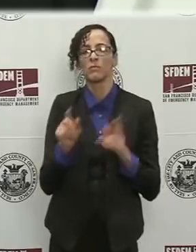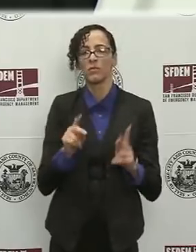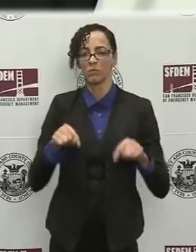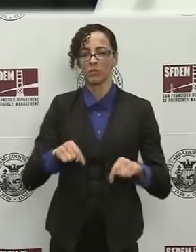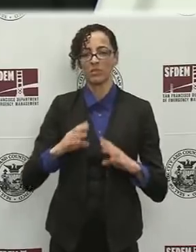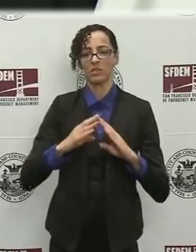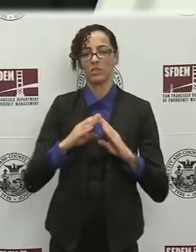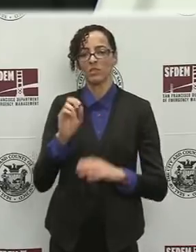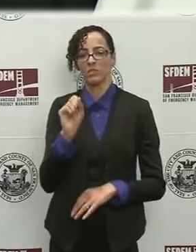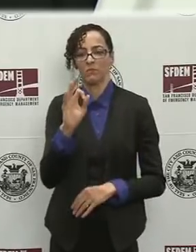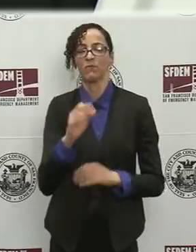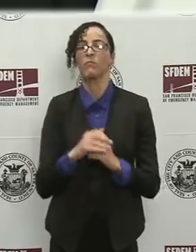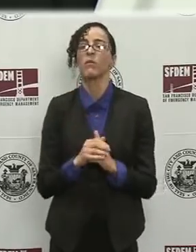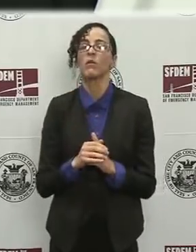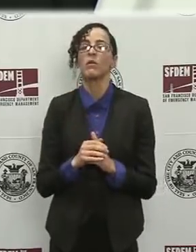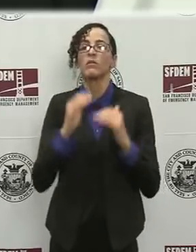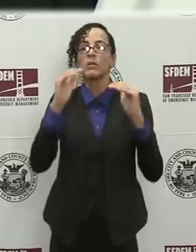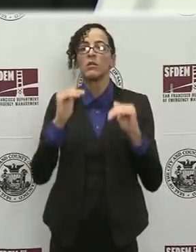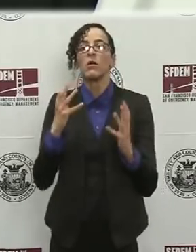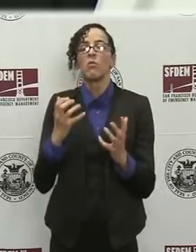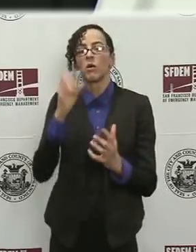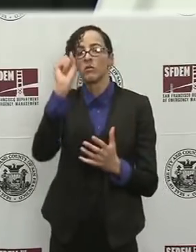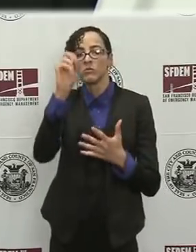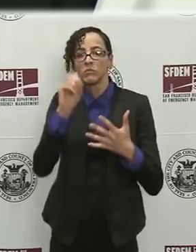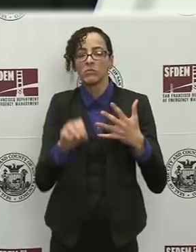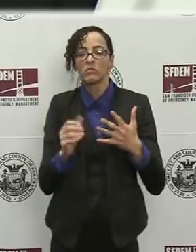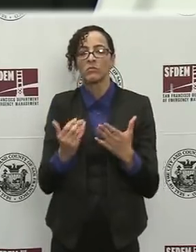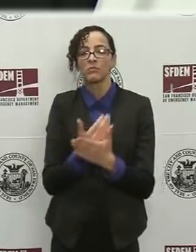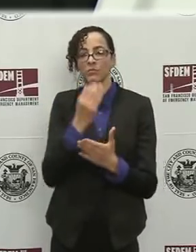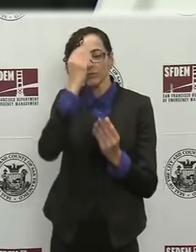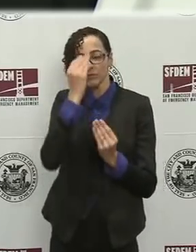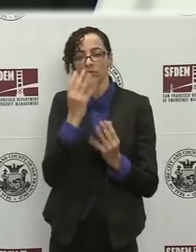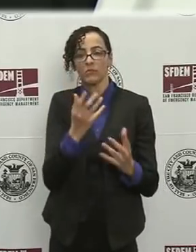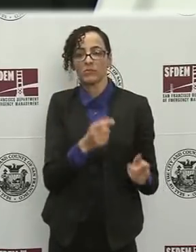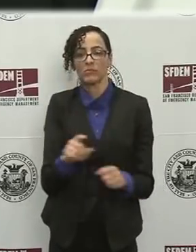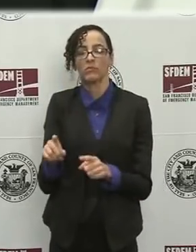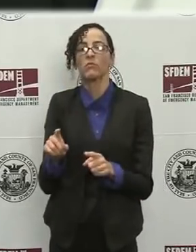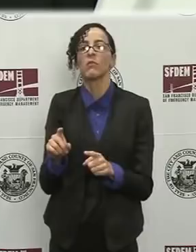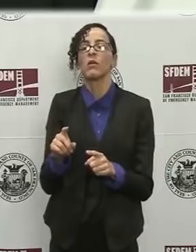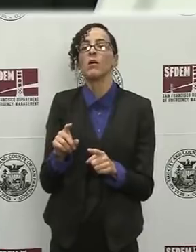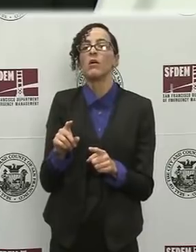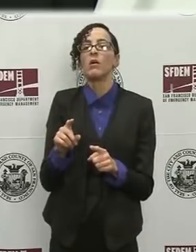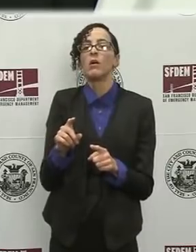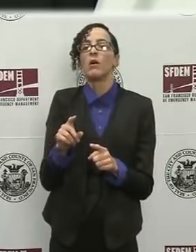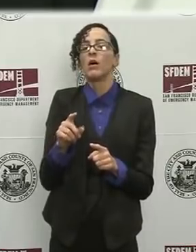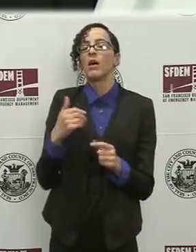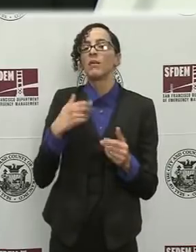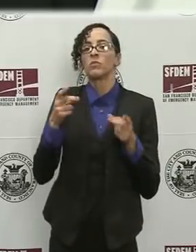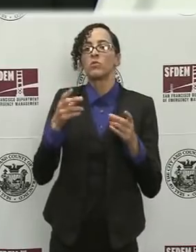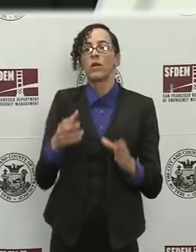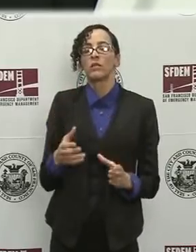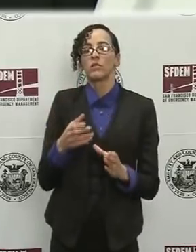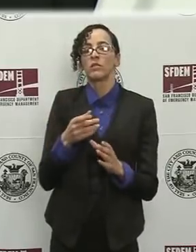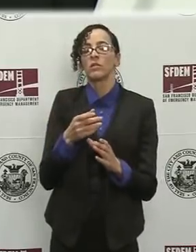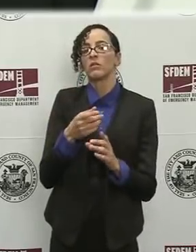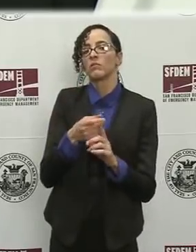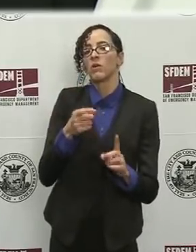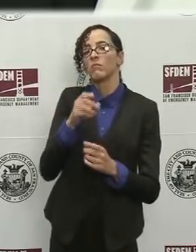and we have the director, Jeff Tomlin of SFMTA, to provide more details.